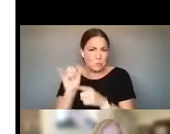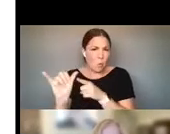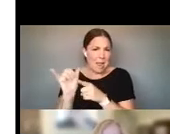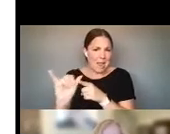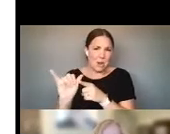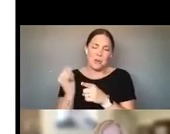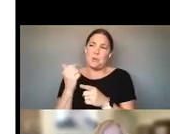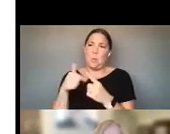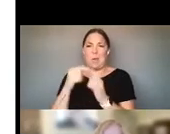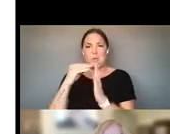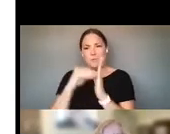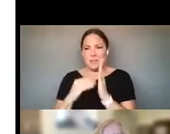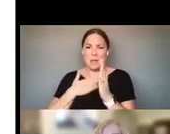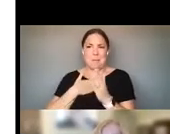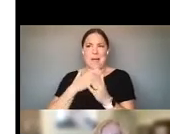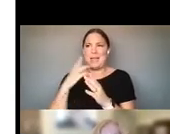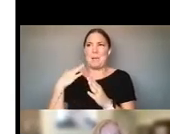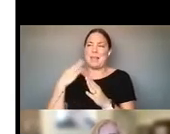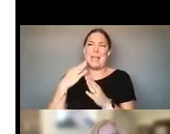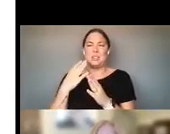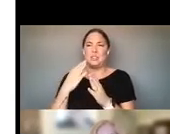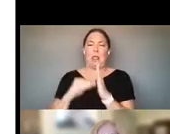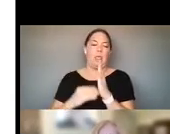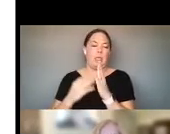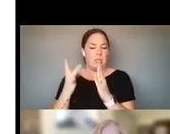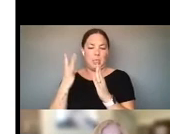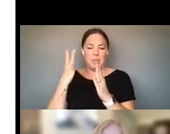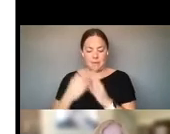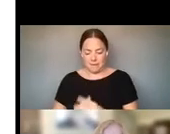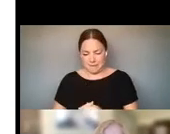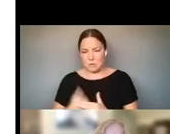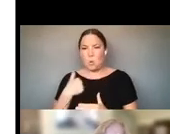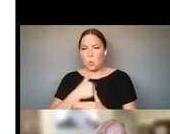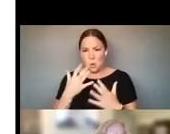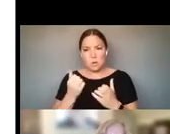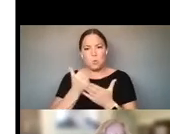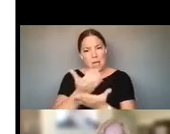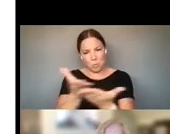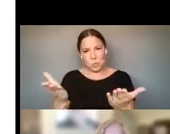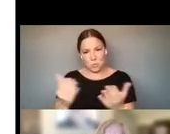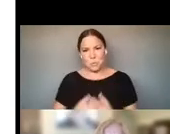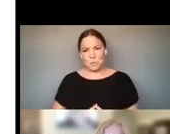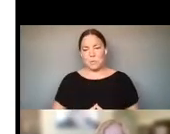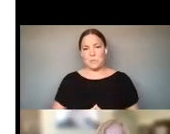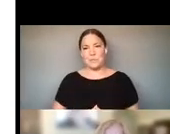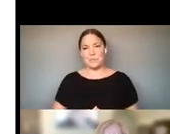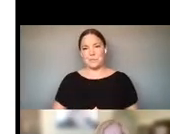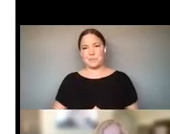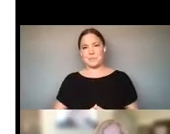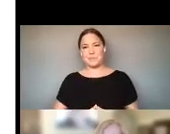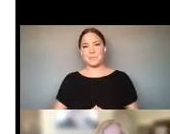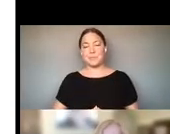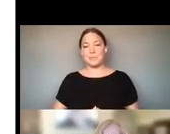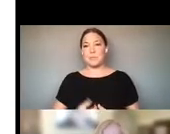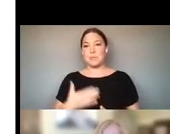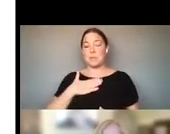completing my applications. Um, so we're eager to be helpful. And also the colleagues